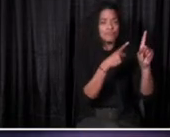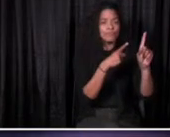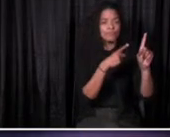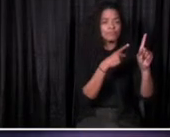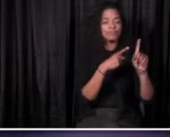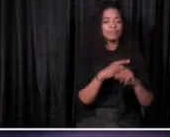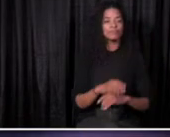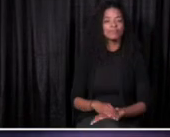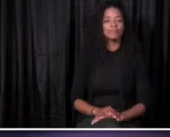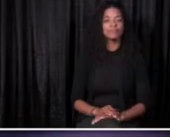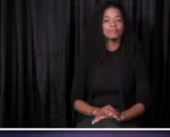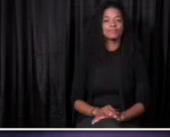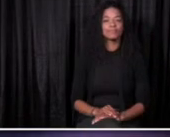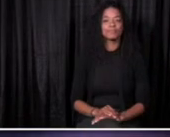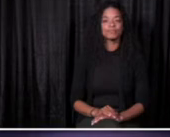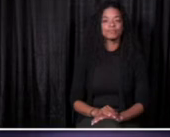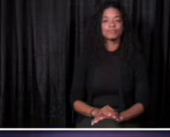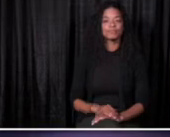Alalia